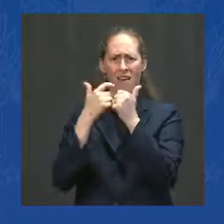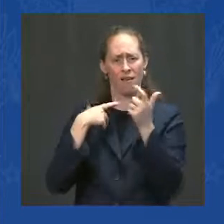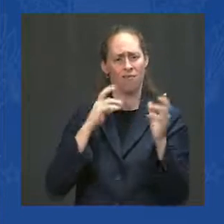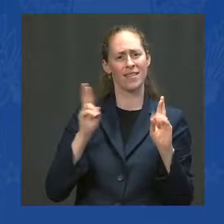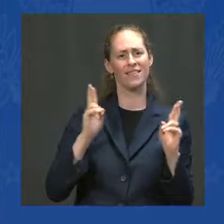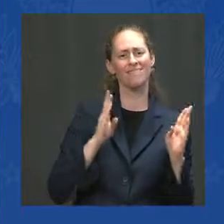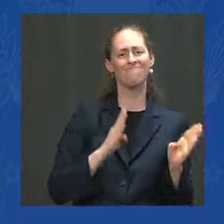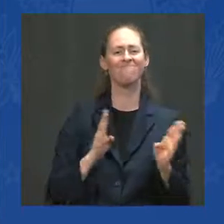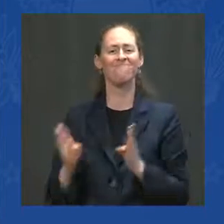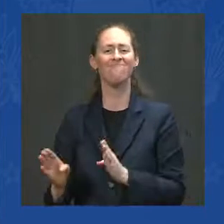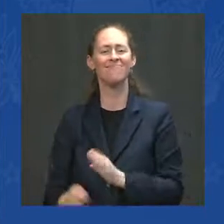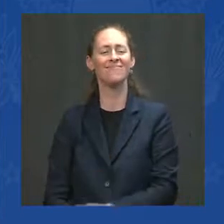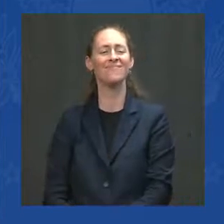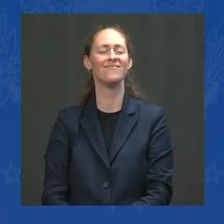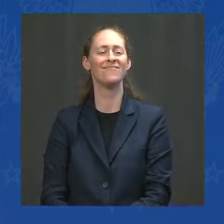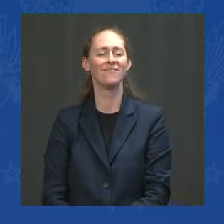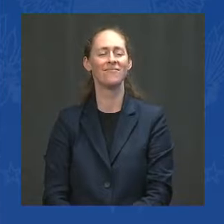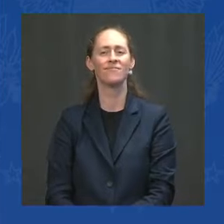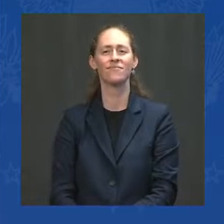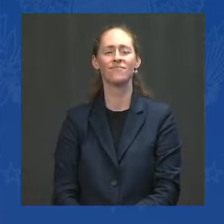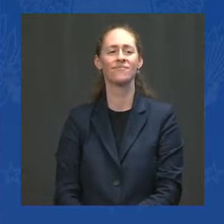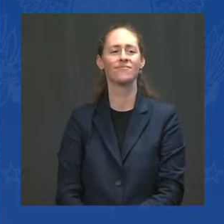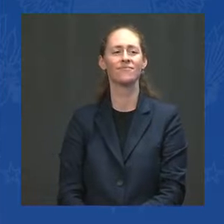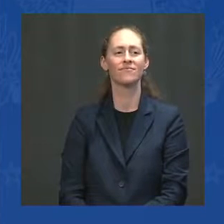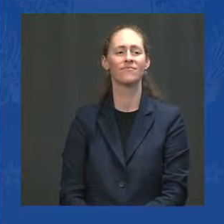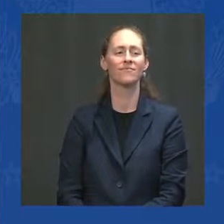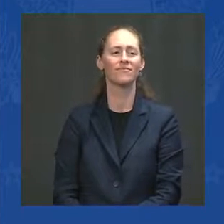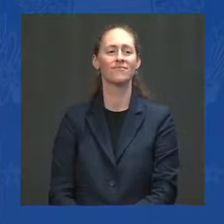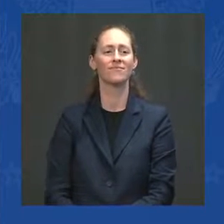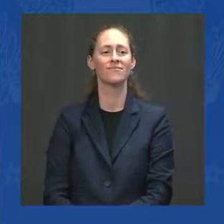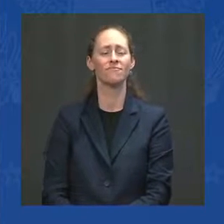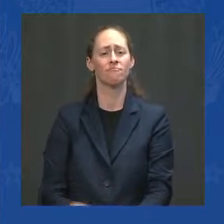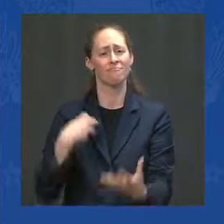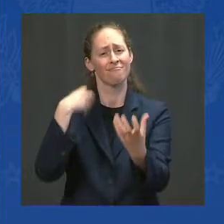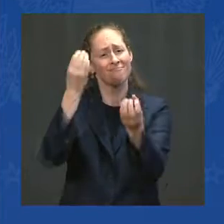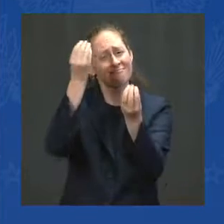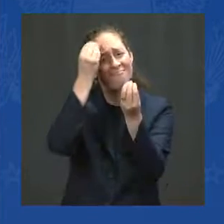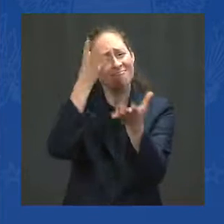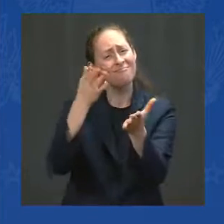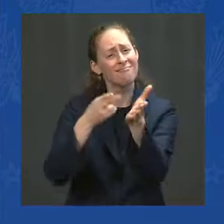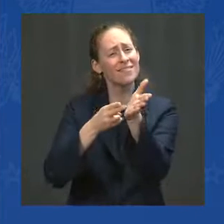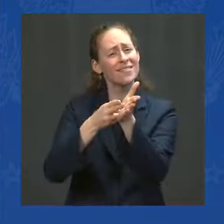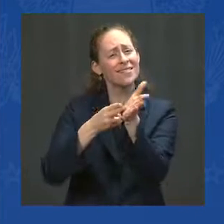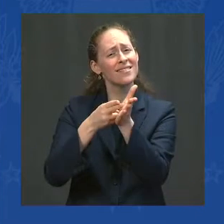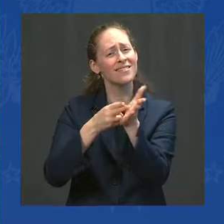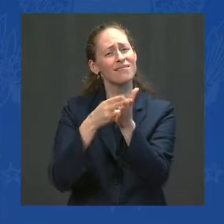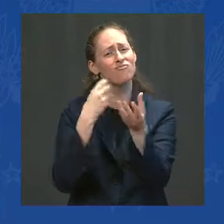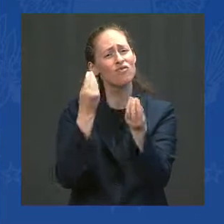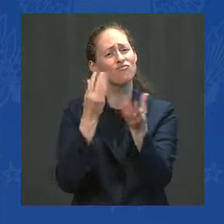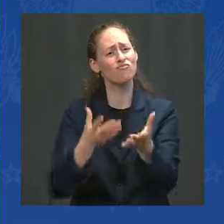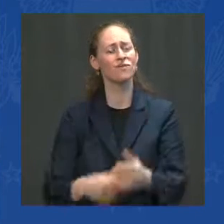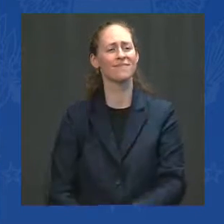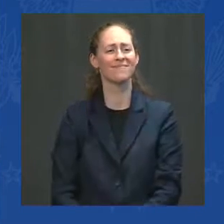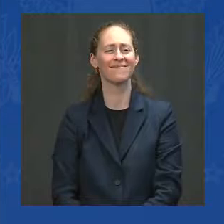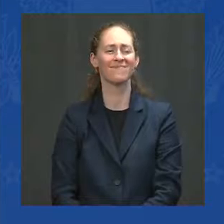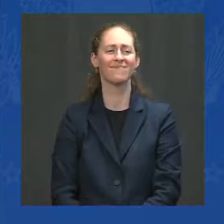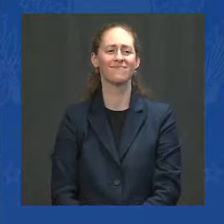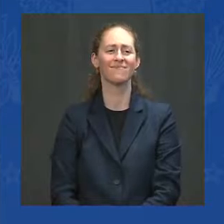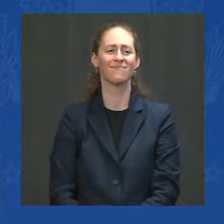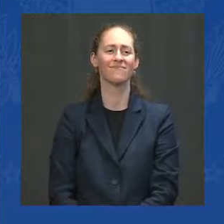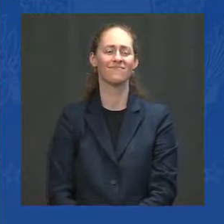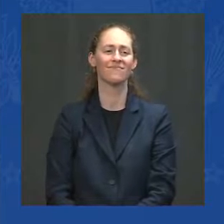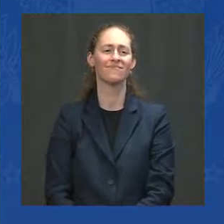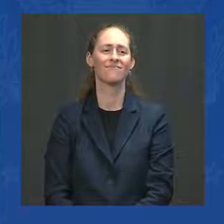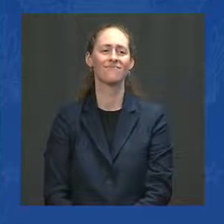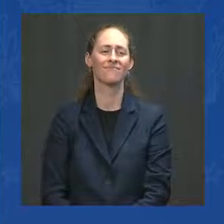once again, and I mean this in a literal sense, to make the same kind of historic investments that have so often made